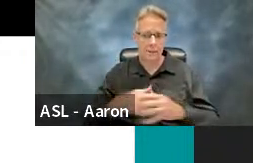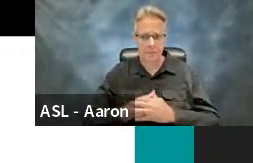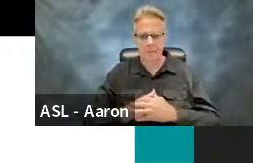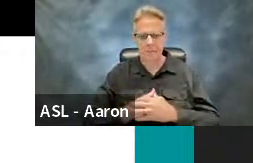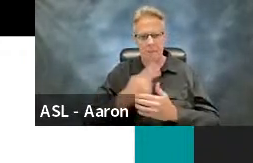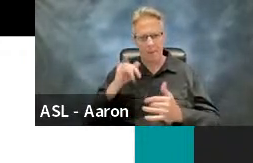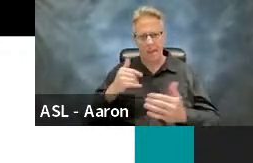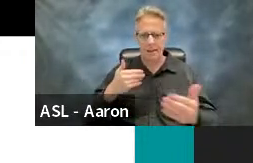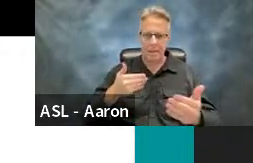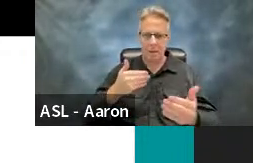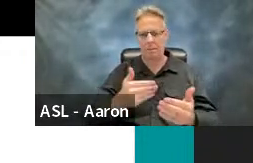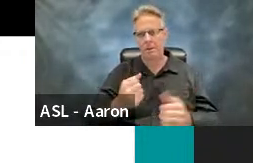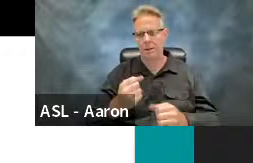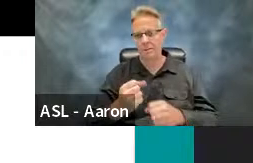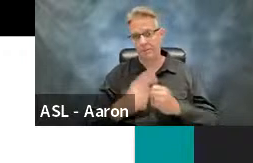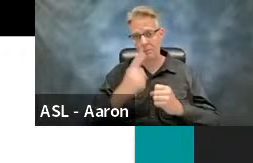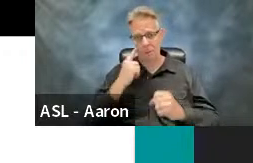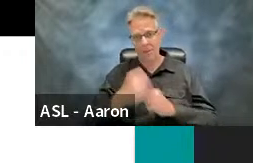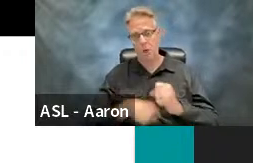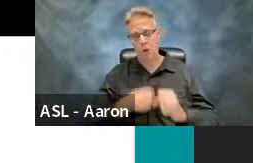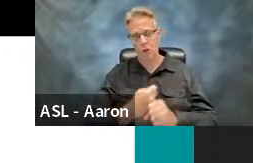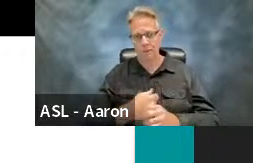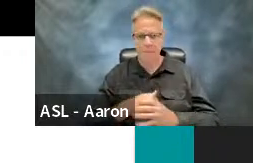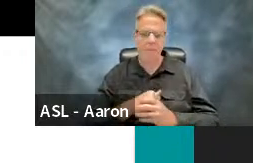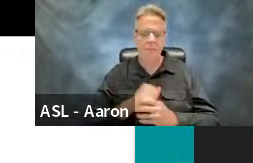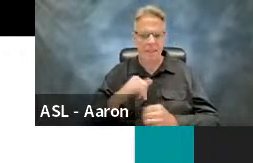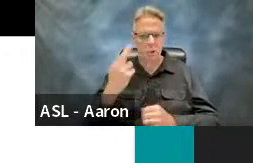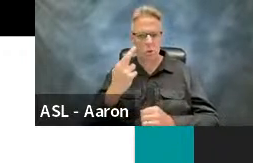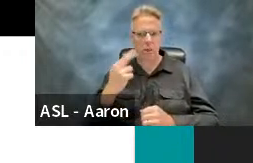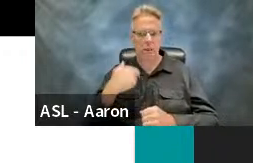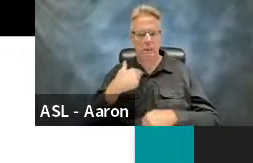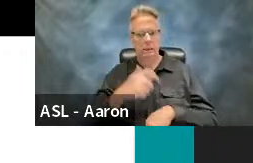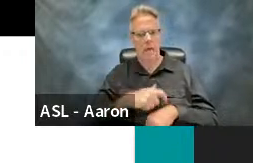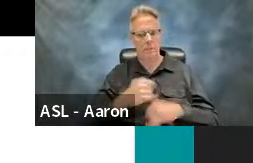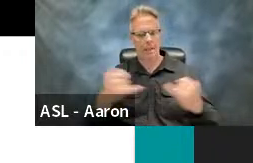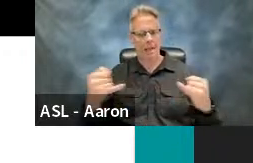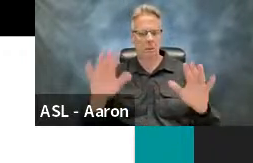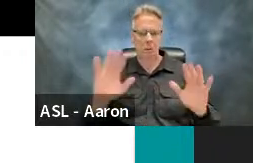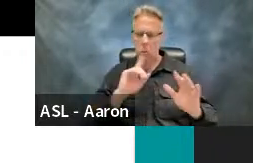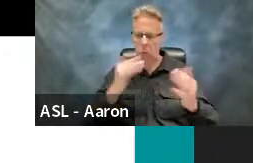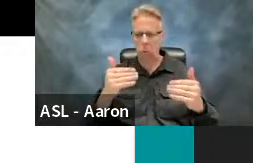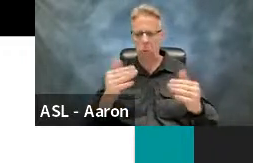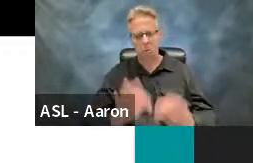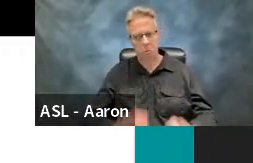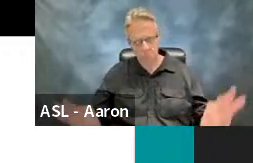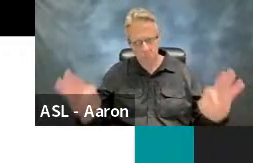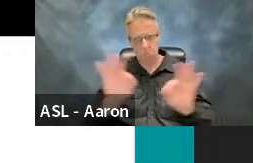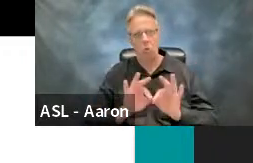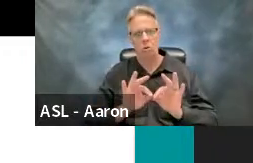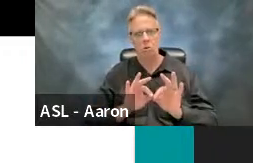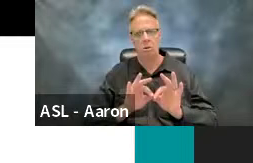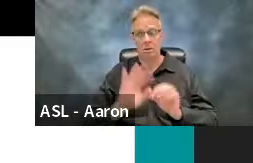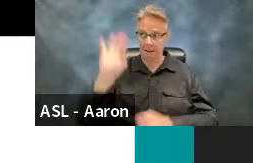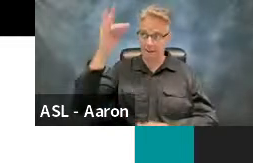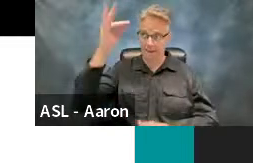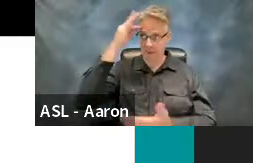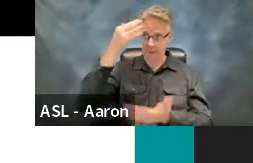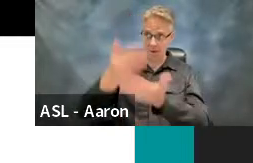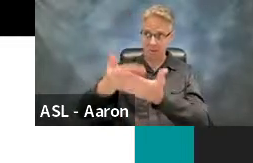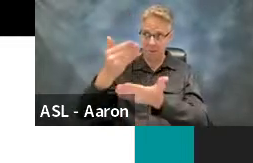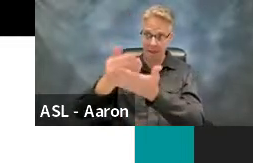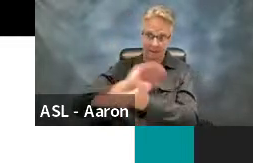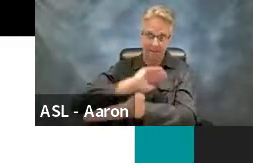this upcoming year. So that's why our timeline is tremendously important. Federal dollars